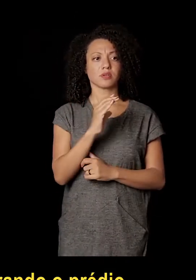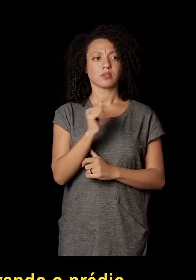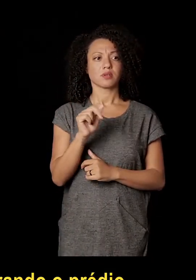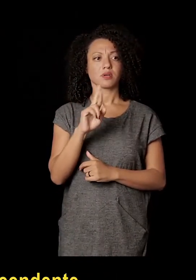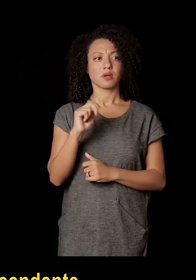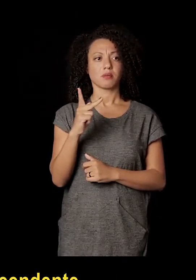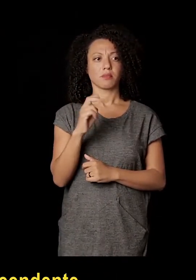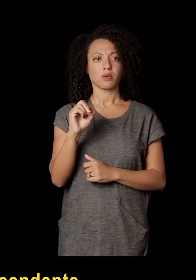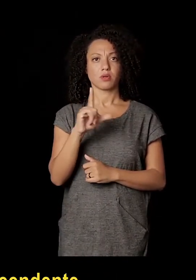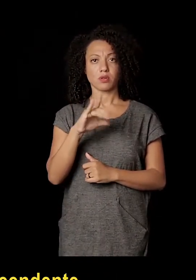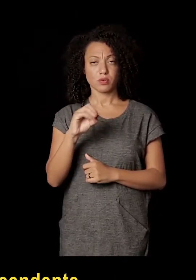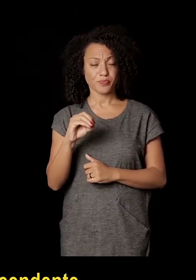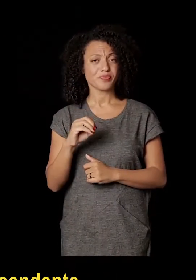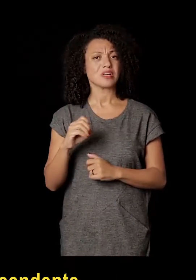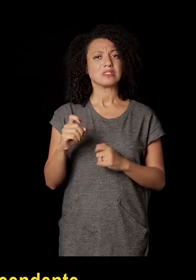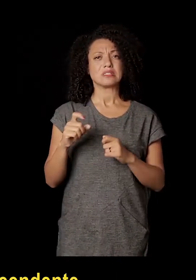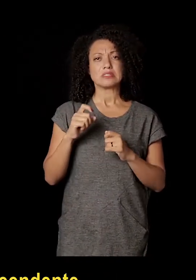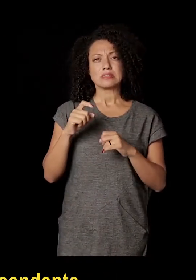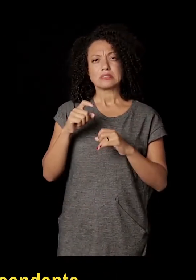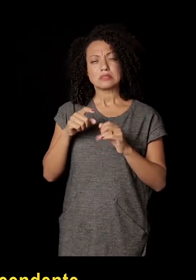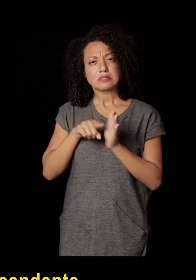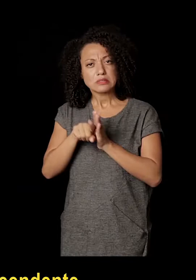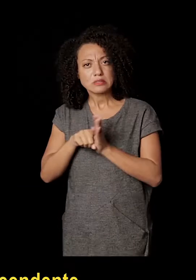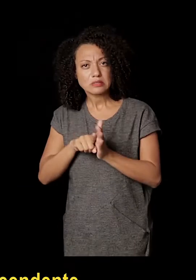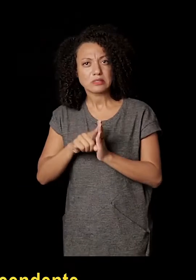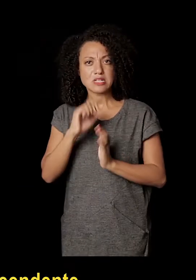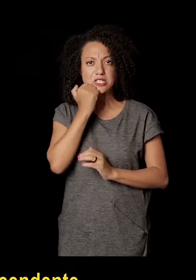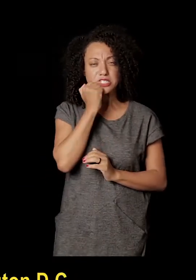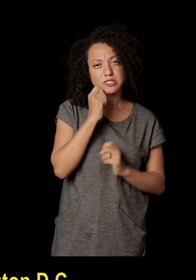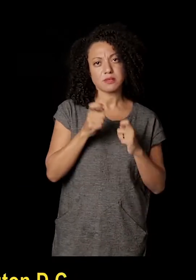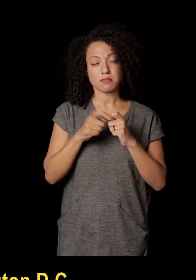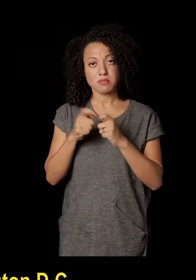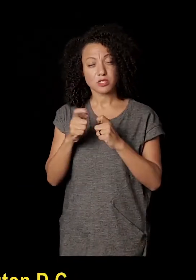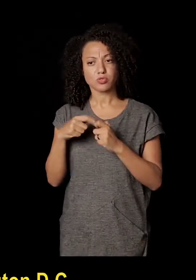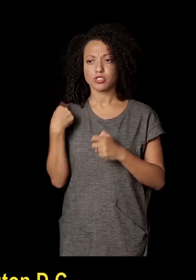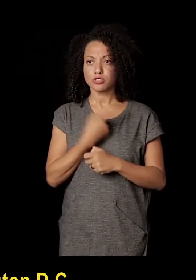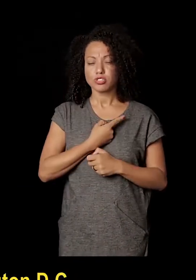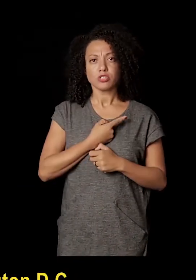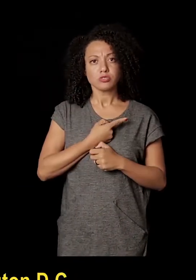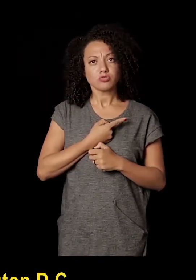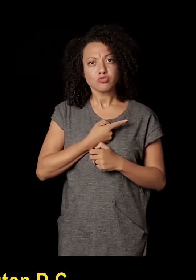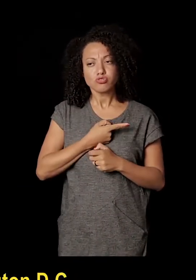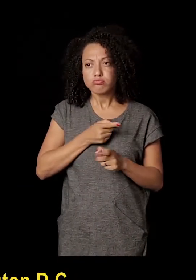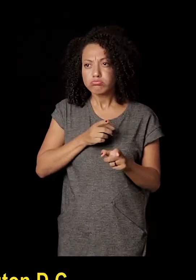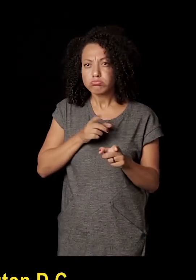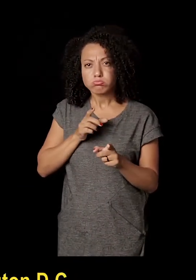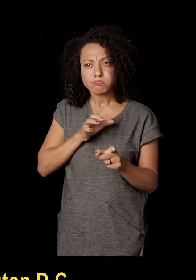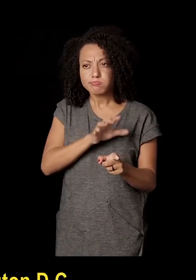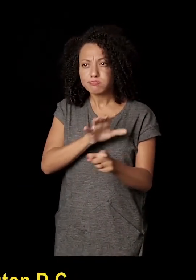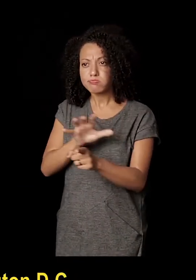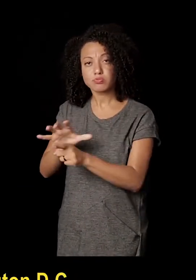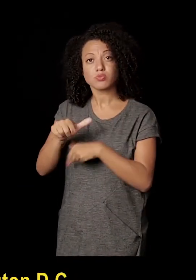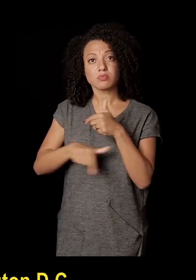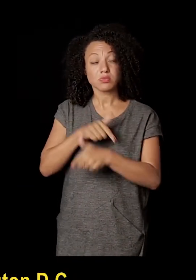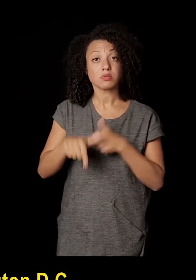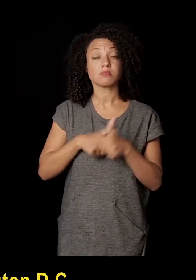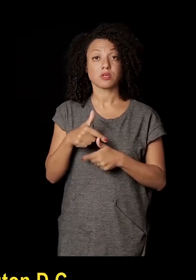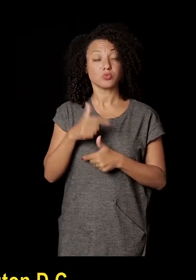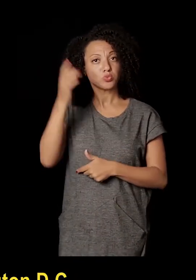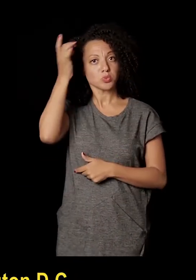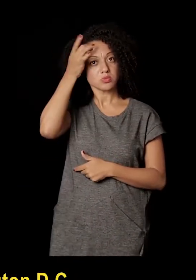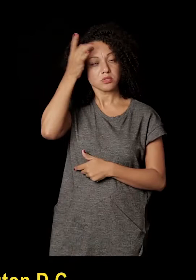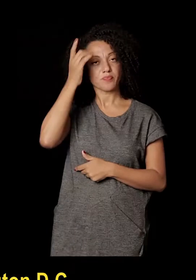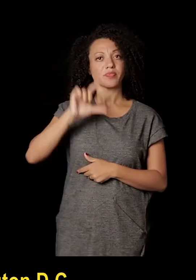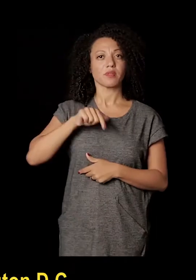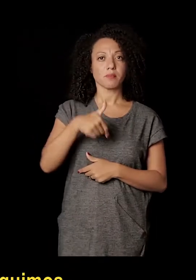doctors, and we did a quite amazing job of organizing. And then we did it in Washington, D.C.,